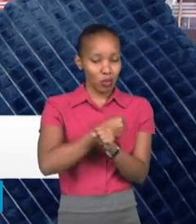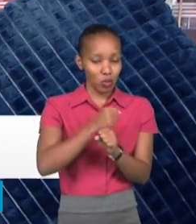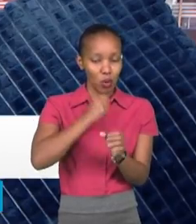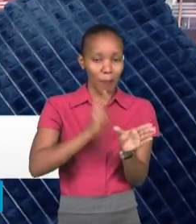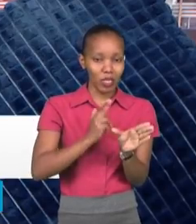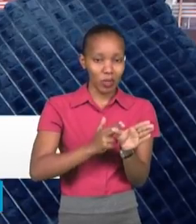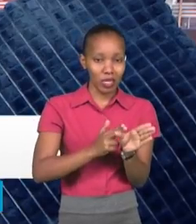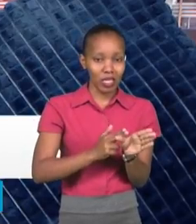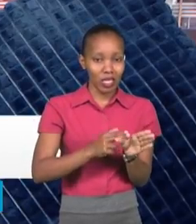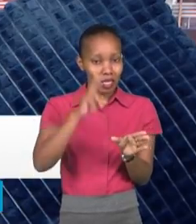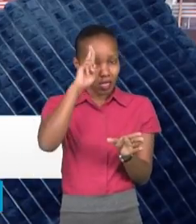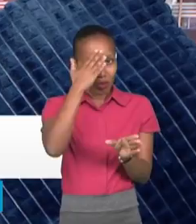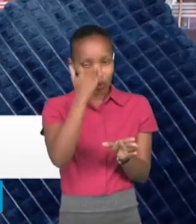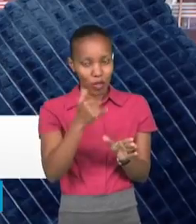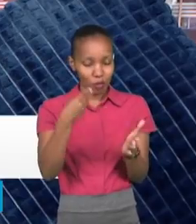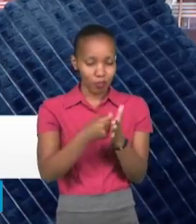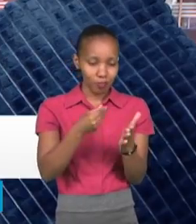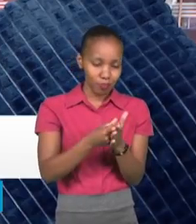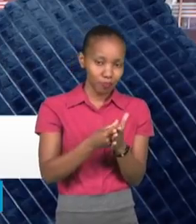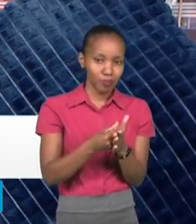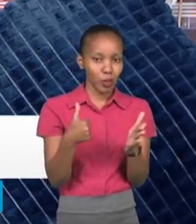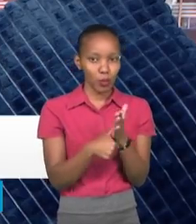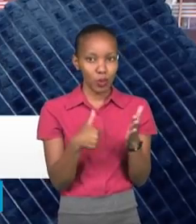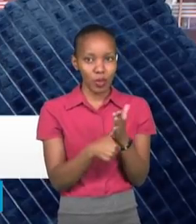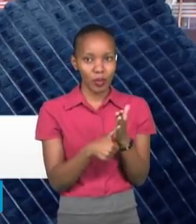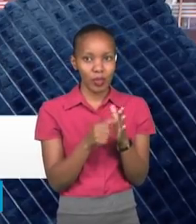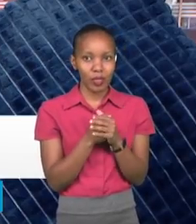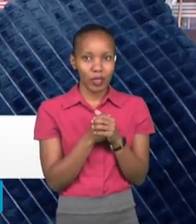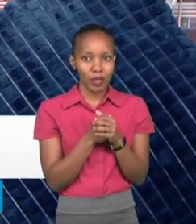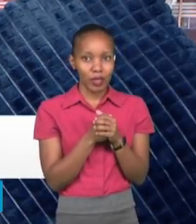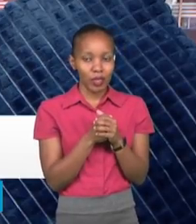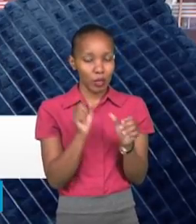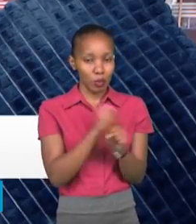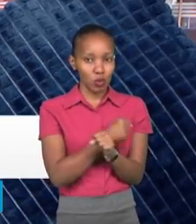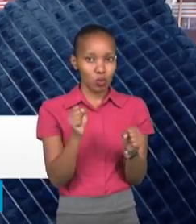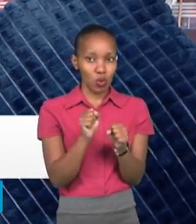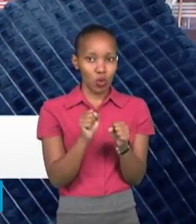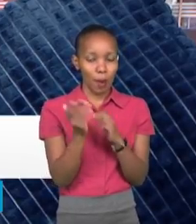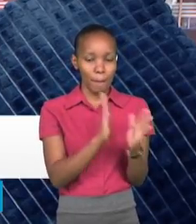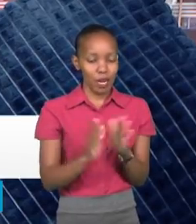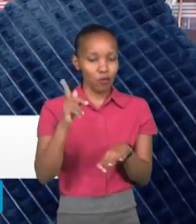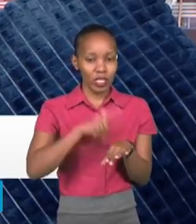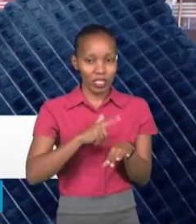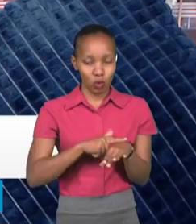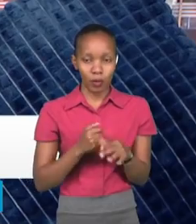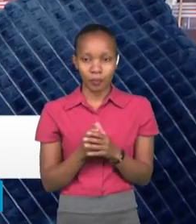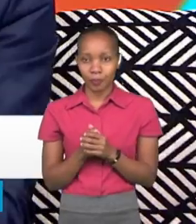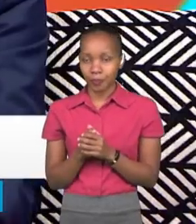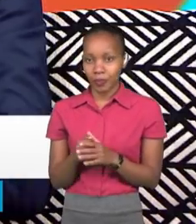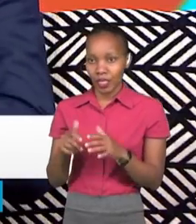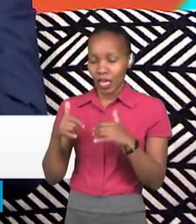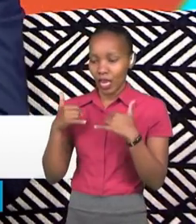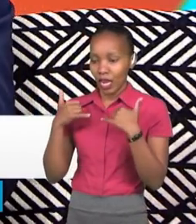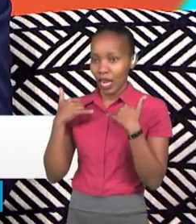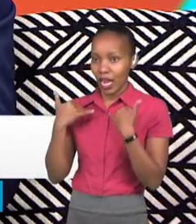as to why mm-hmm. From a financial point of view, actually in a disarray. Okay. And we couldn't actually really plan for the season. Wow. Now, yeah. This